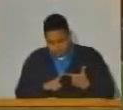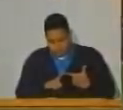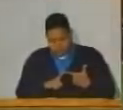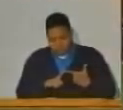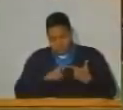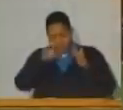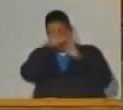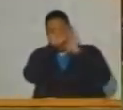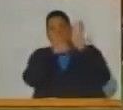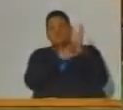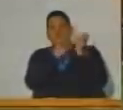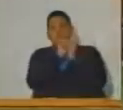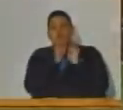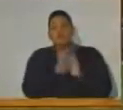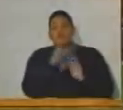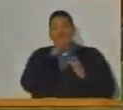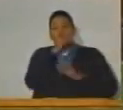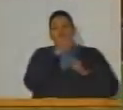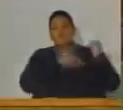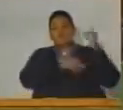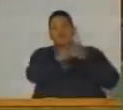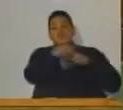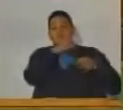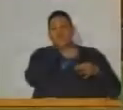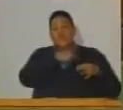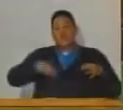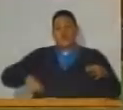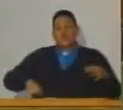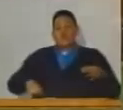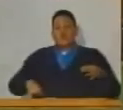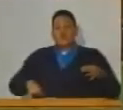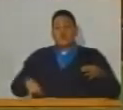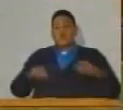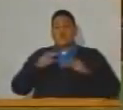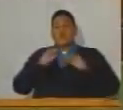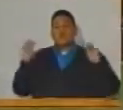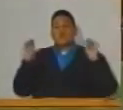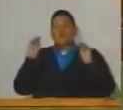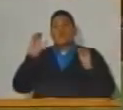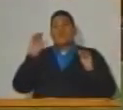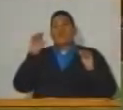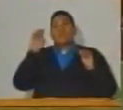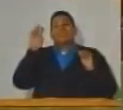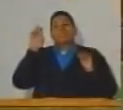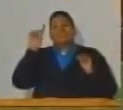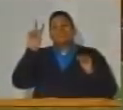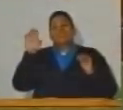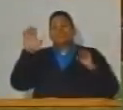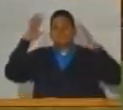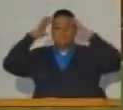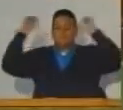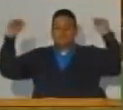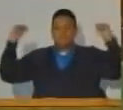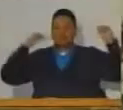a constitution amendment bill to replace Her Majesty the Queen with a non-executive president as its head.